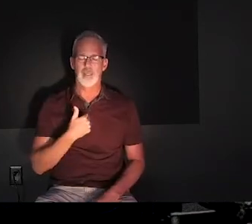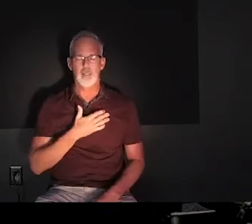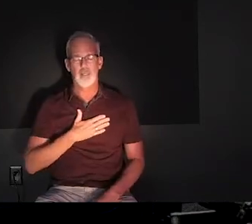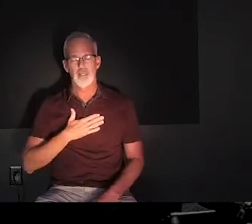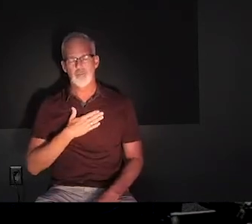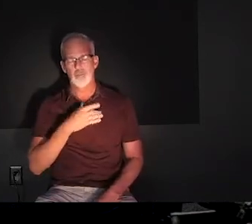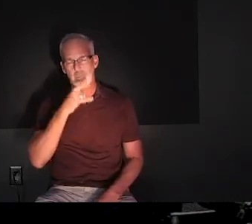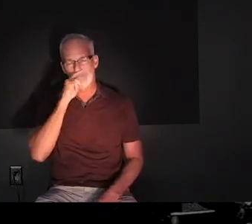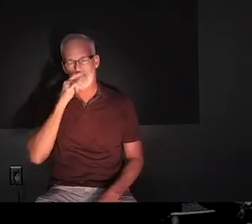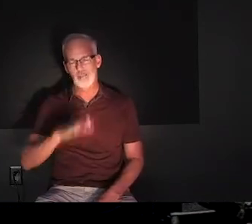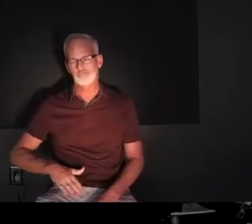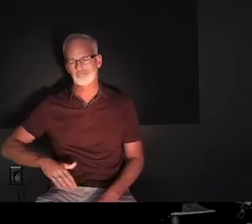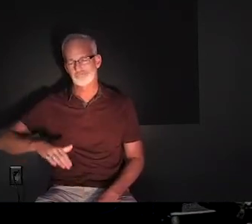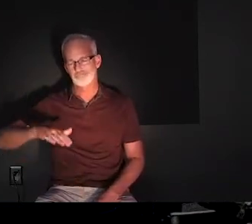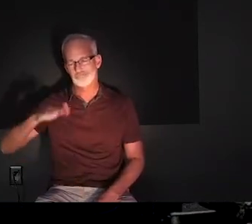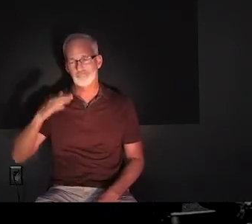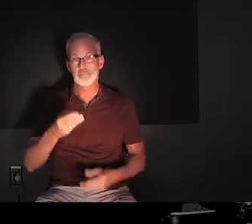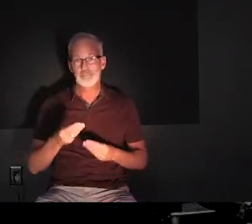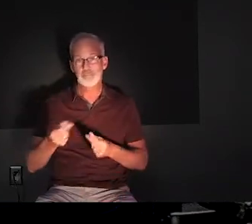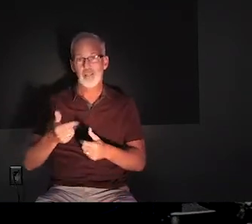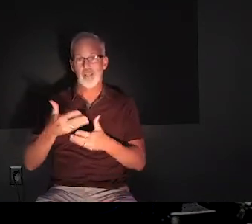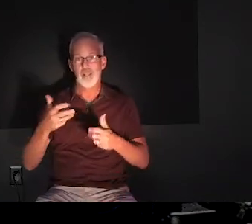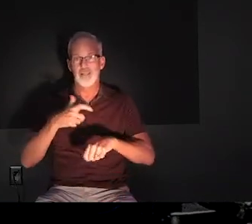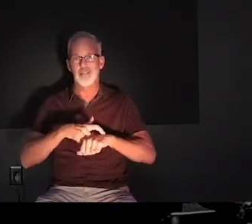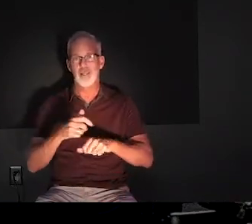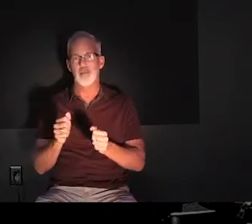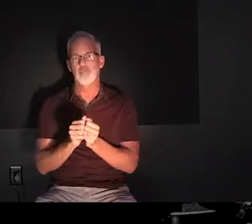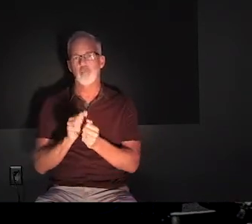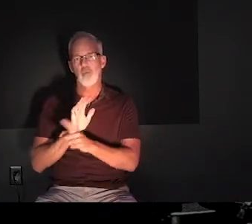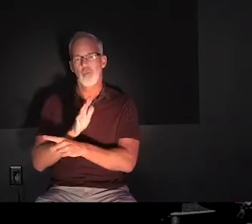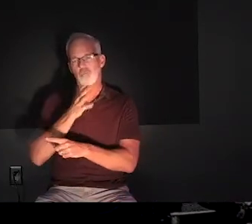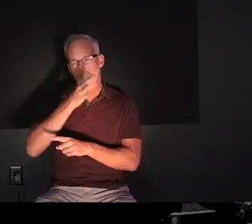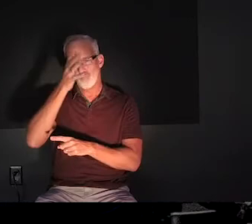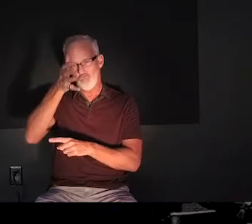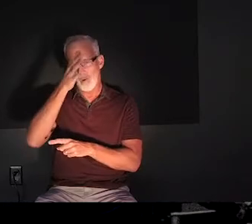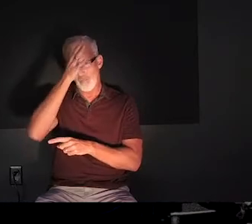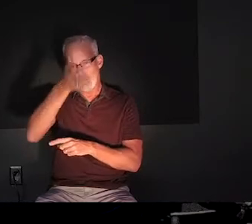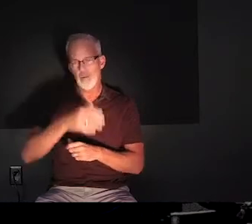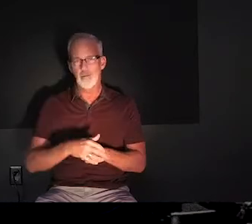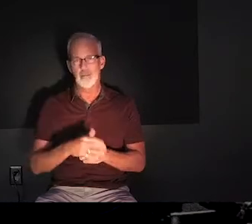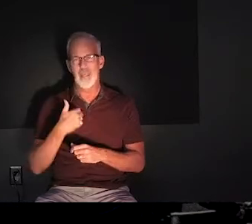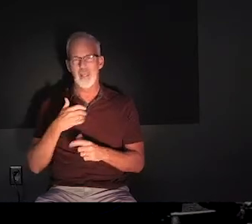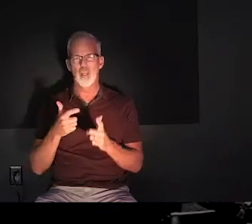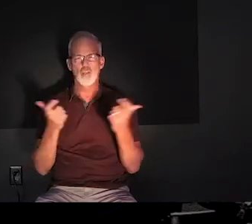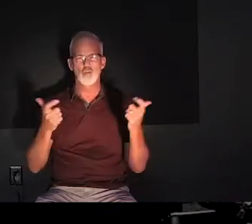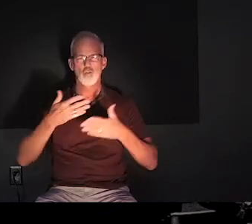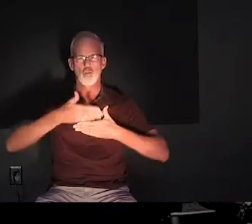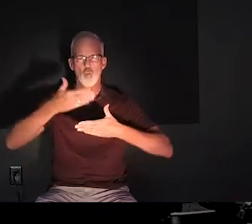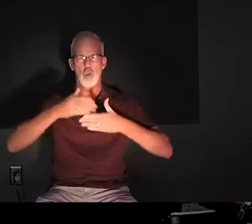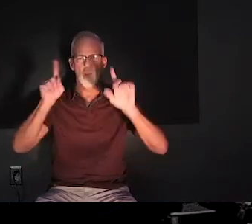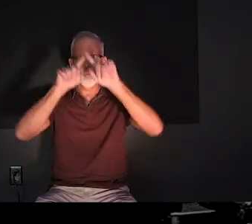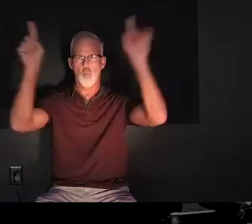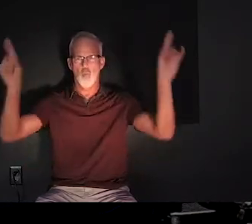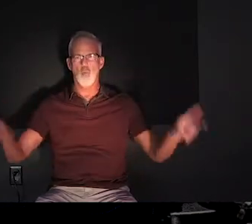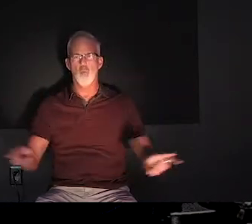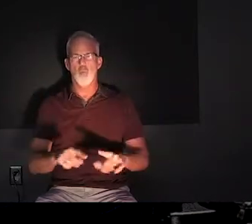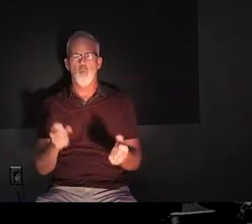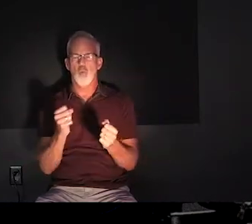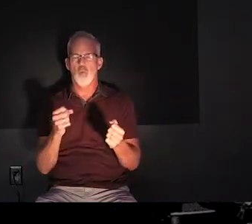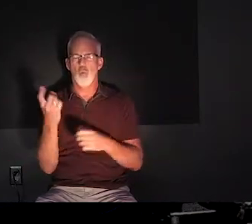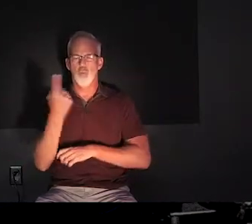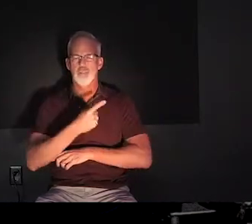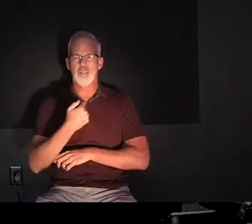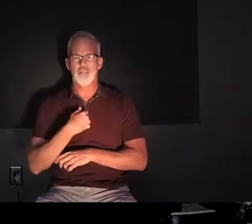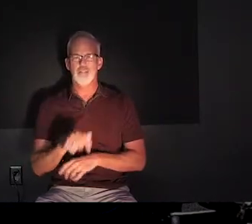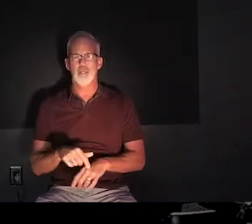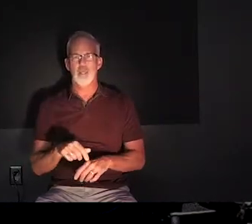as a kid, I spent a lot of time with my grandparents, and they had a huge picture window. And on those cold days, I would go up